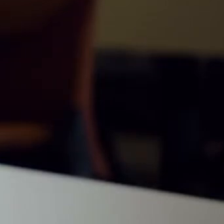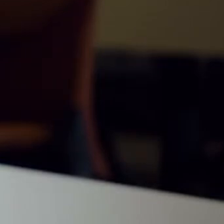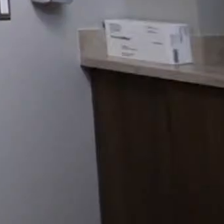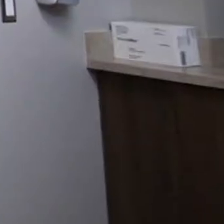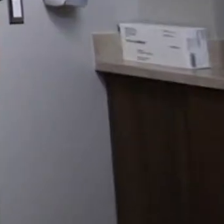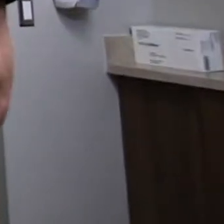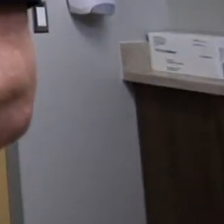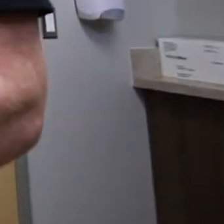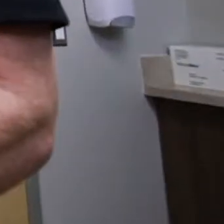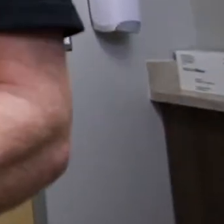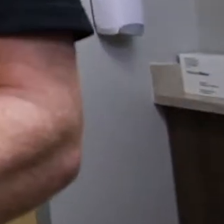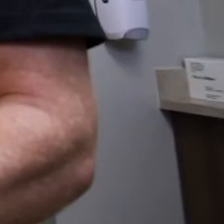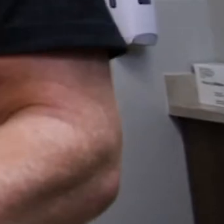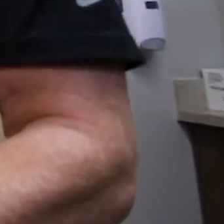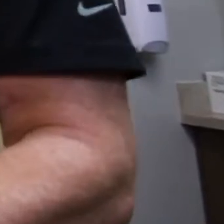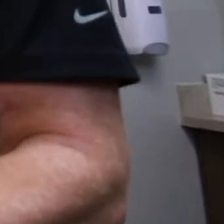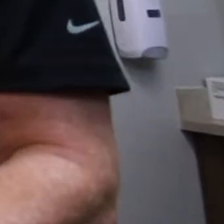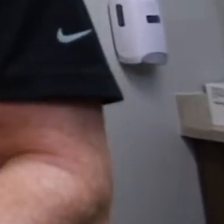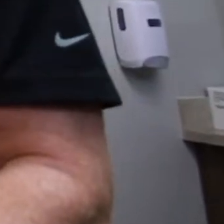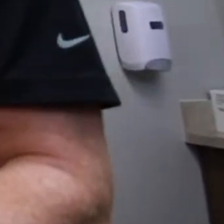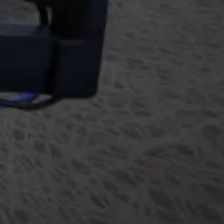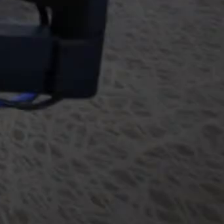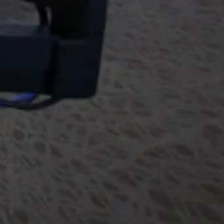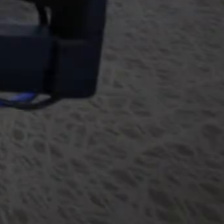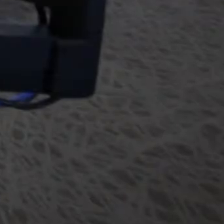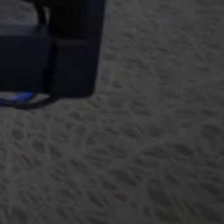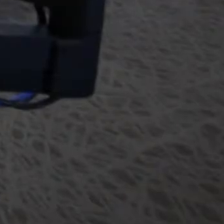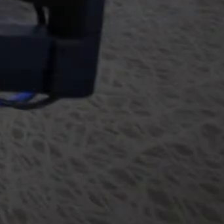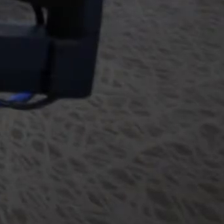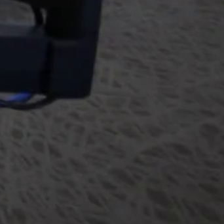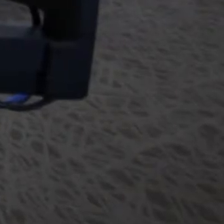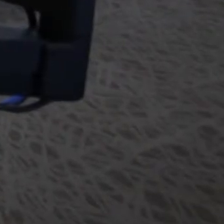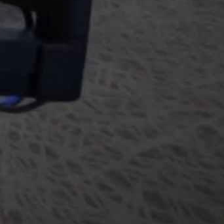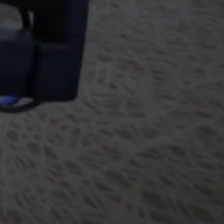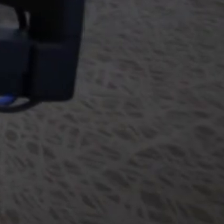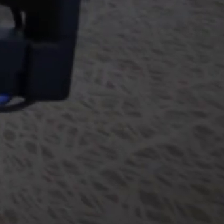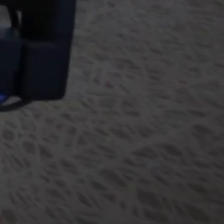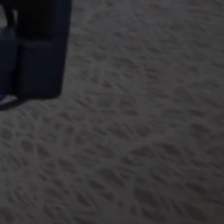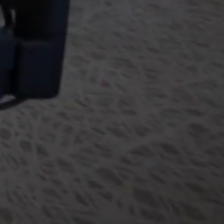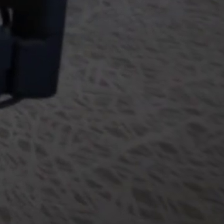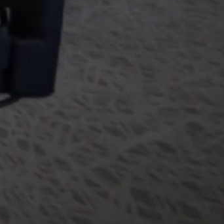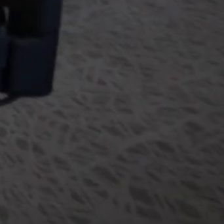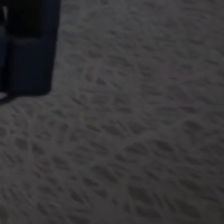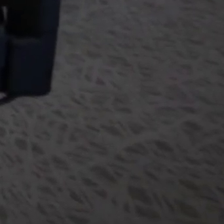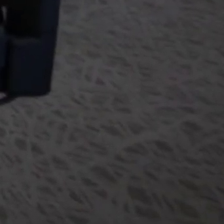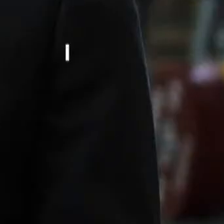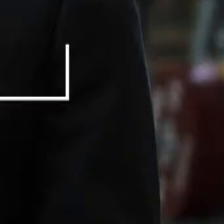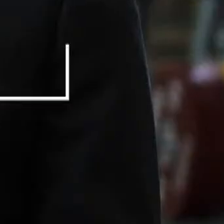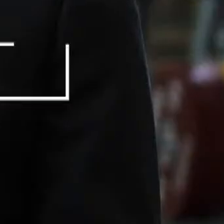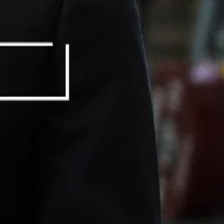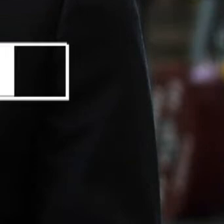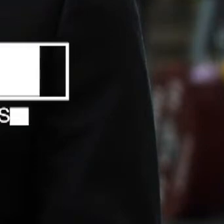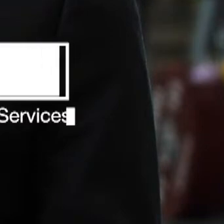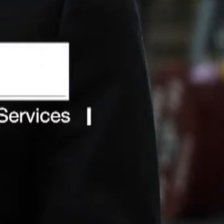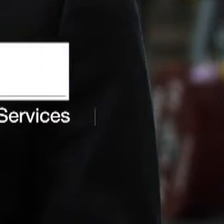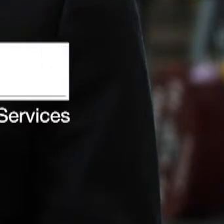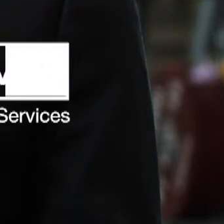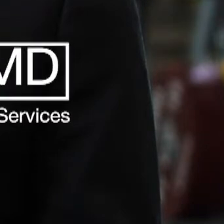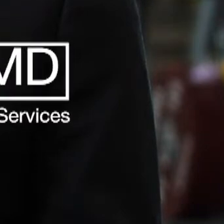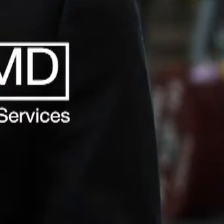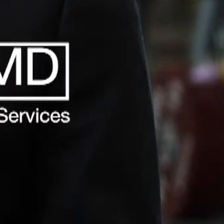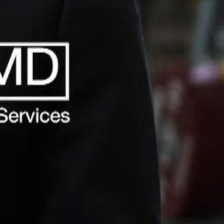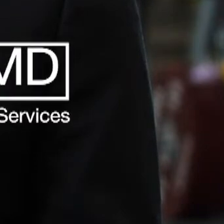clinical services and undergraduate and graduate education and research. The Hybl Center is a result of leadership from two